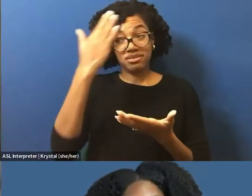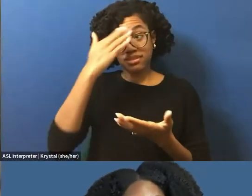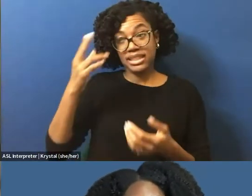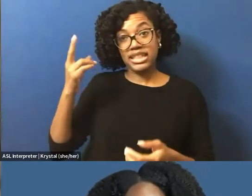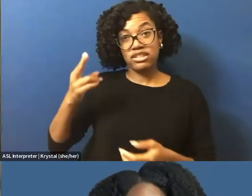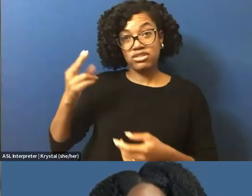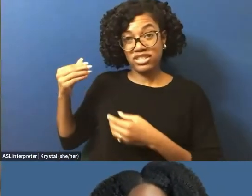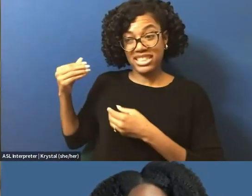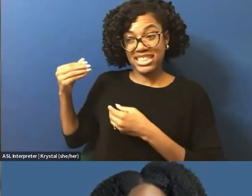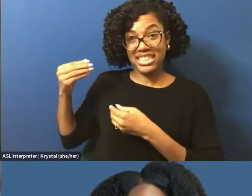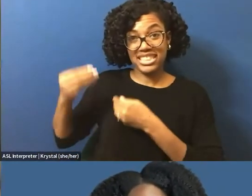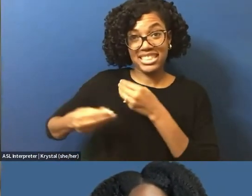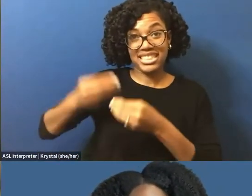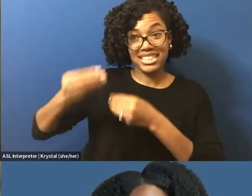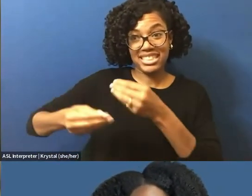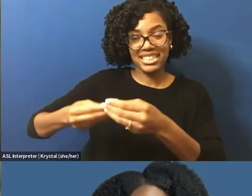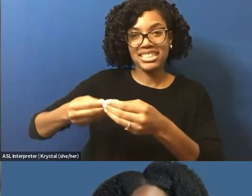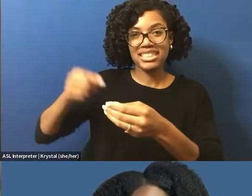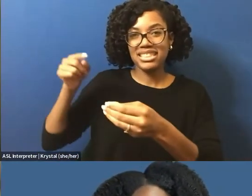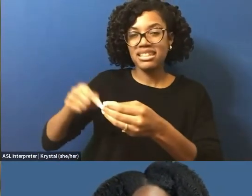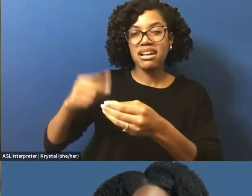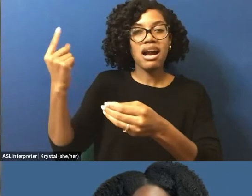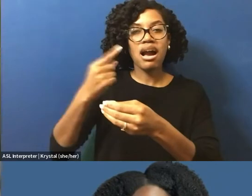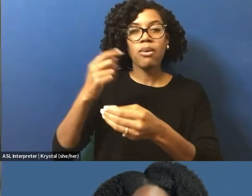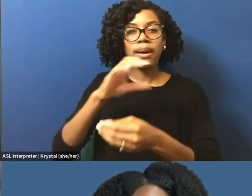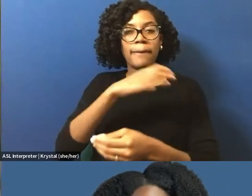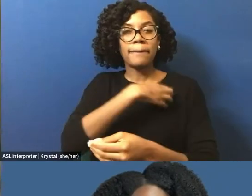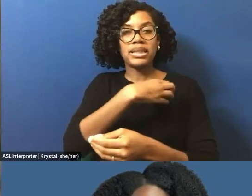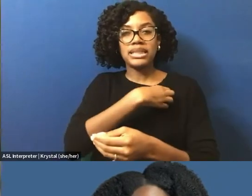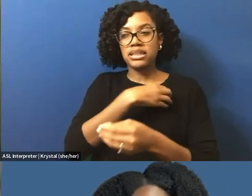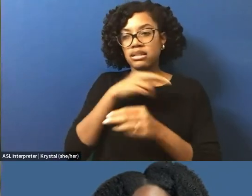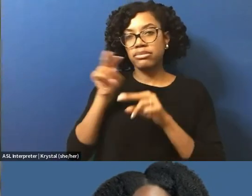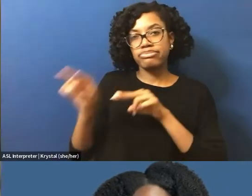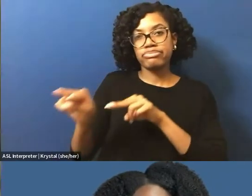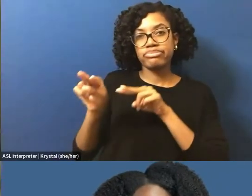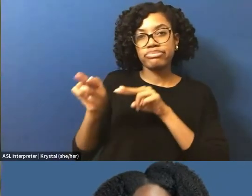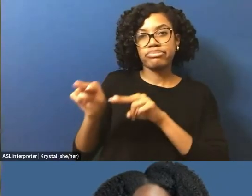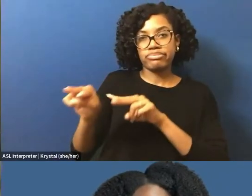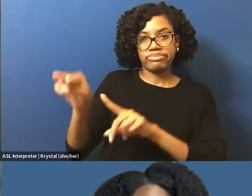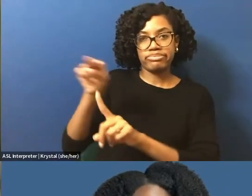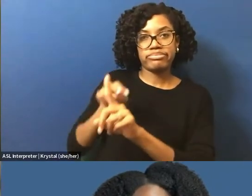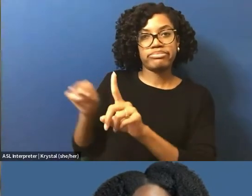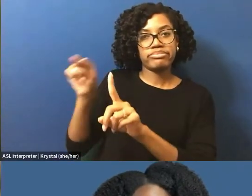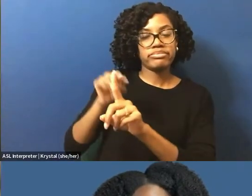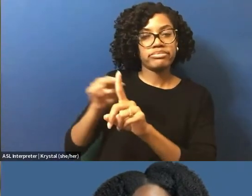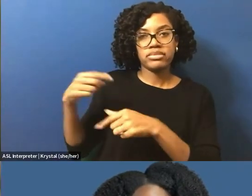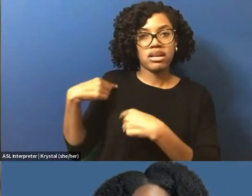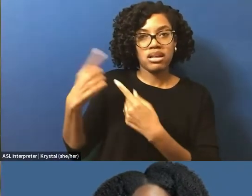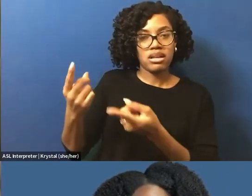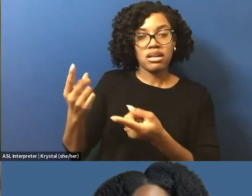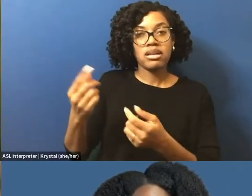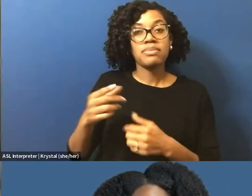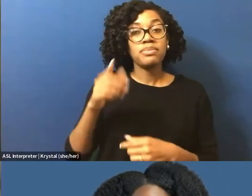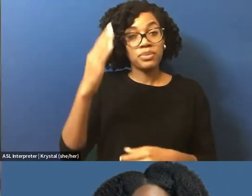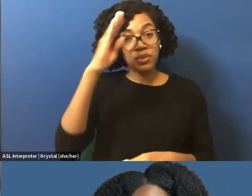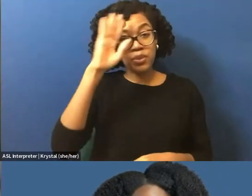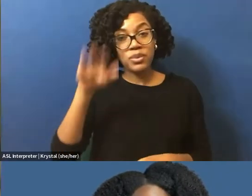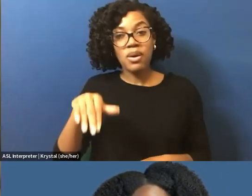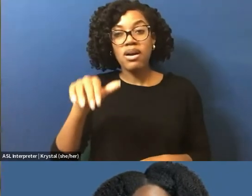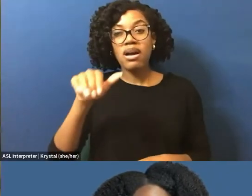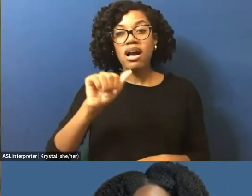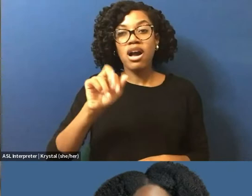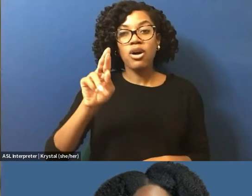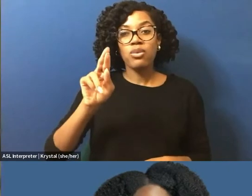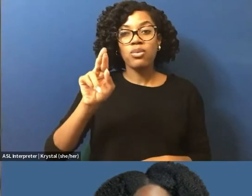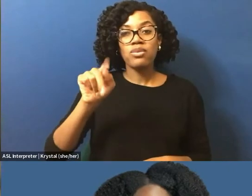have been policed and surveilled. I think just recently, there was that piece that came out in the New York Times about how Aretha Franklin was surveilled